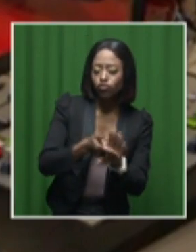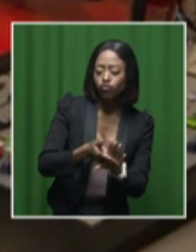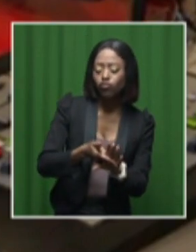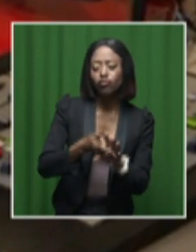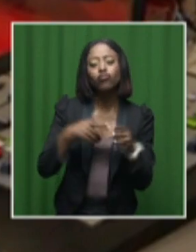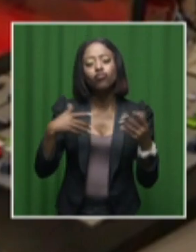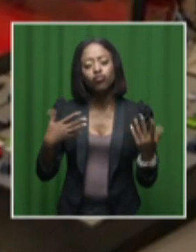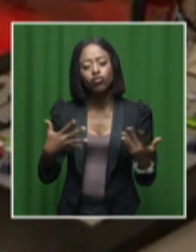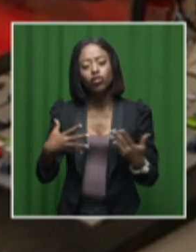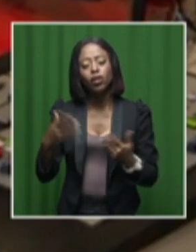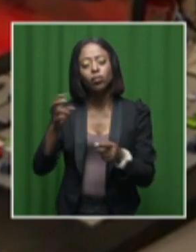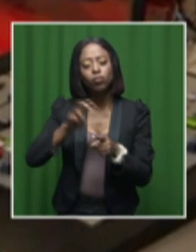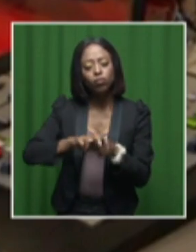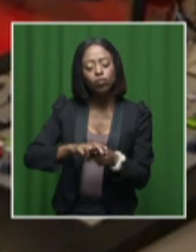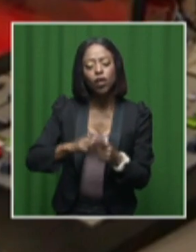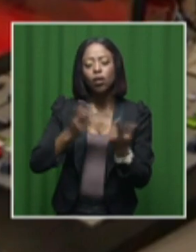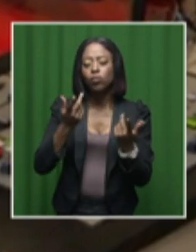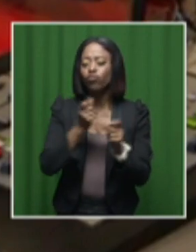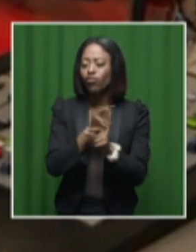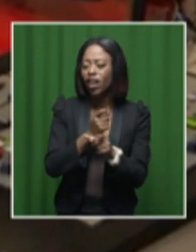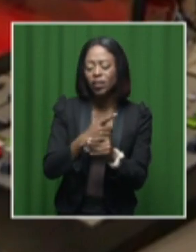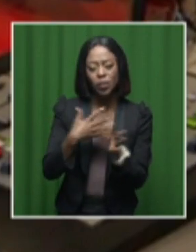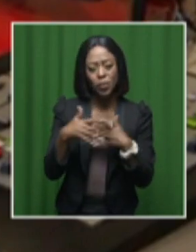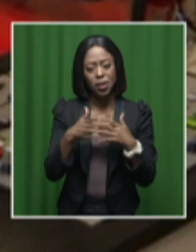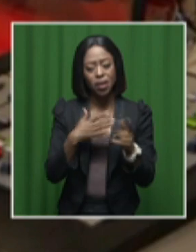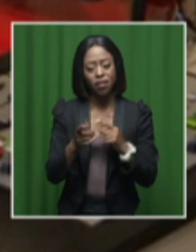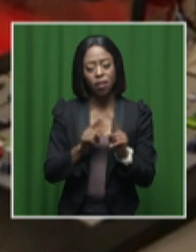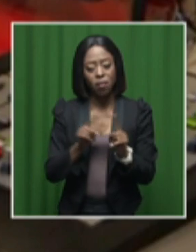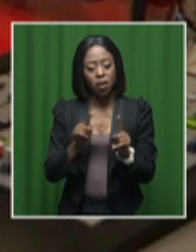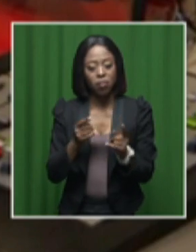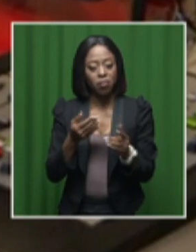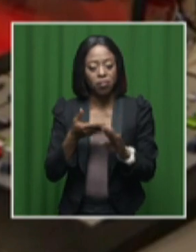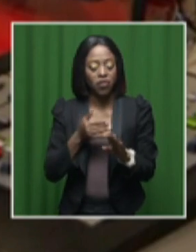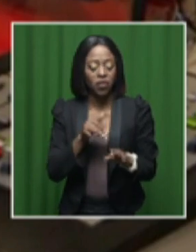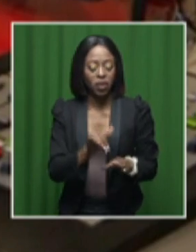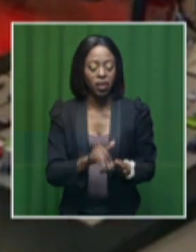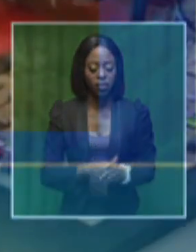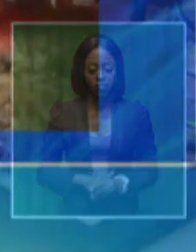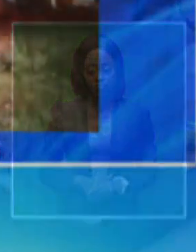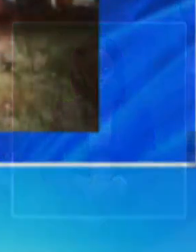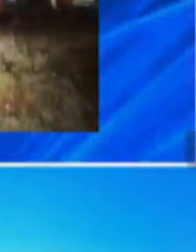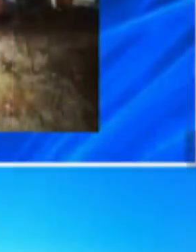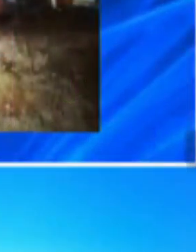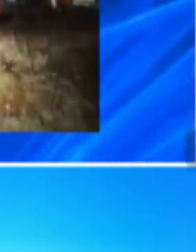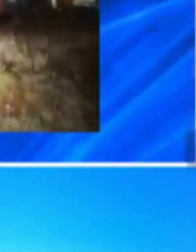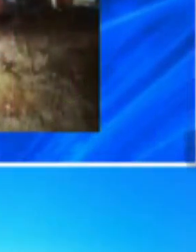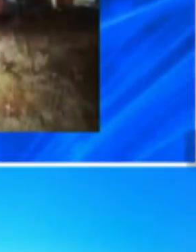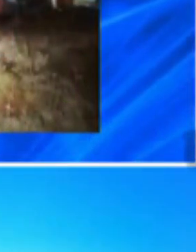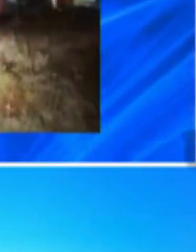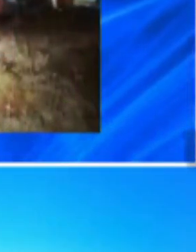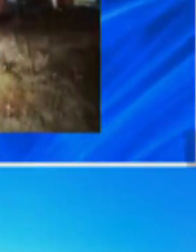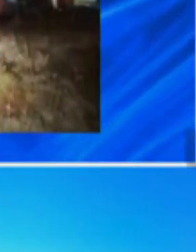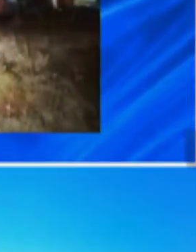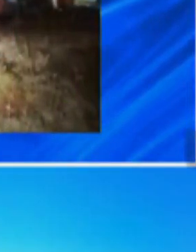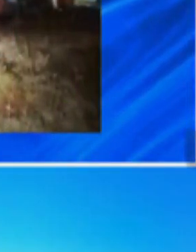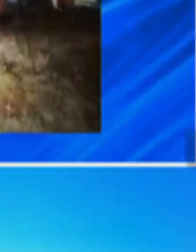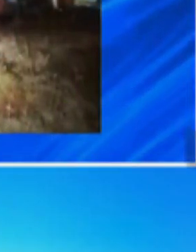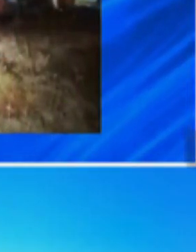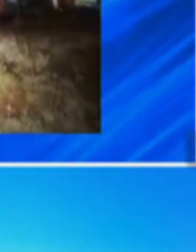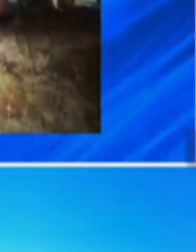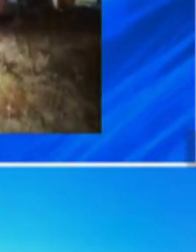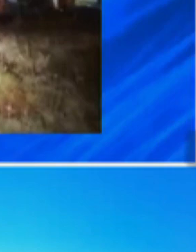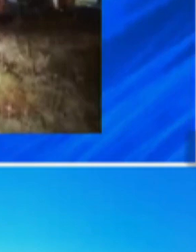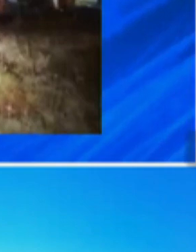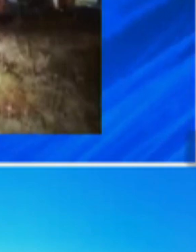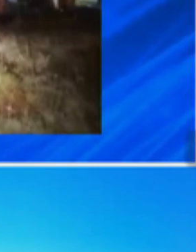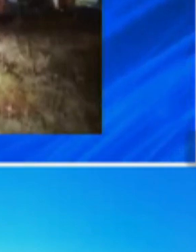you go. You're off the public transport and back on the road. So with just a forecast for a busy one today. Let's take you down to KZN, the N3, never too far away from a truck